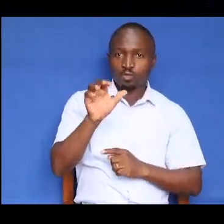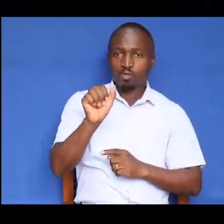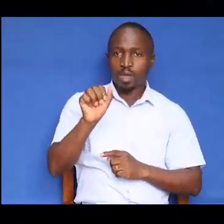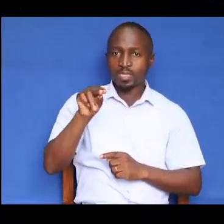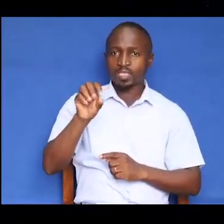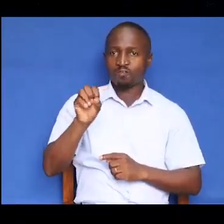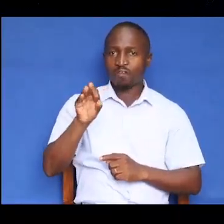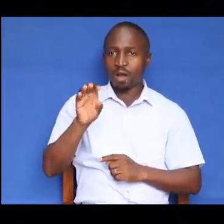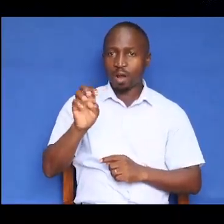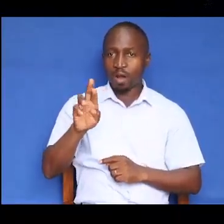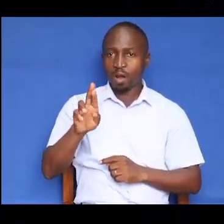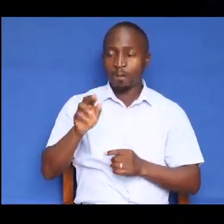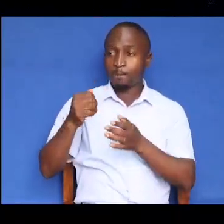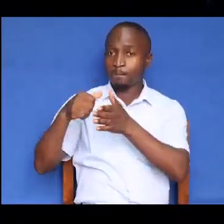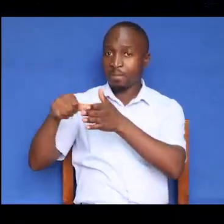we can say assistance,